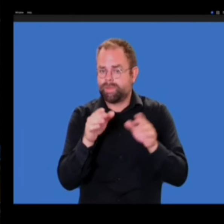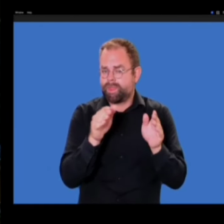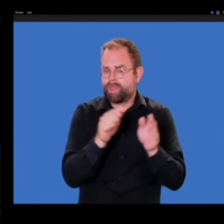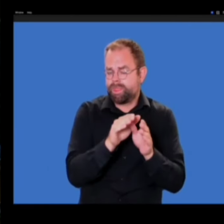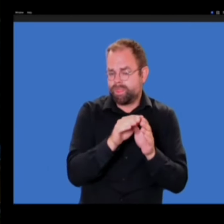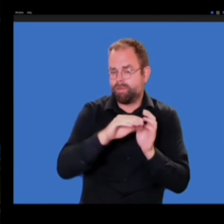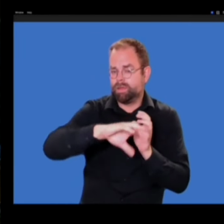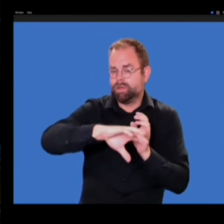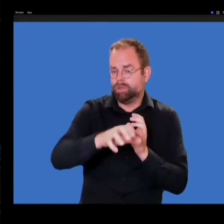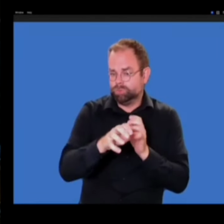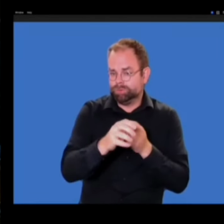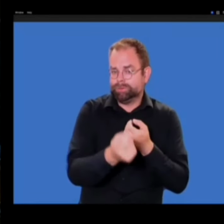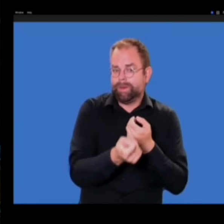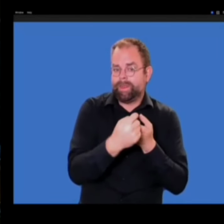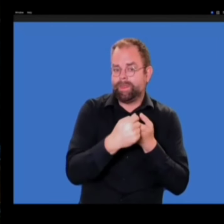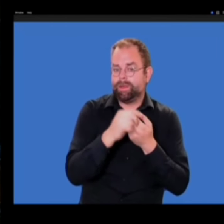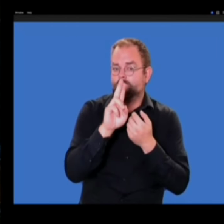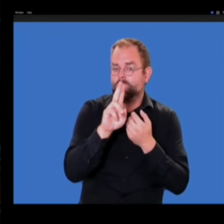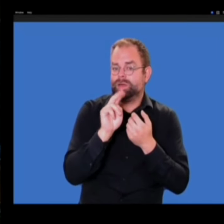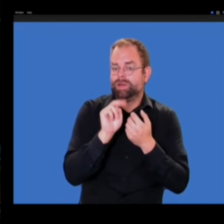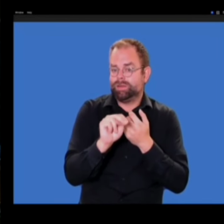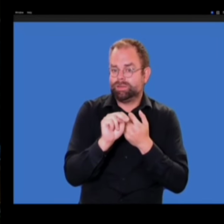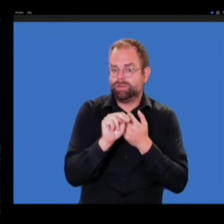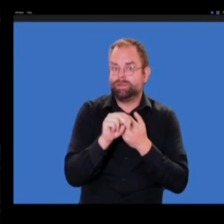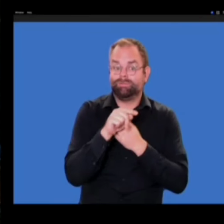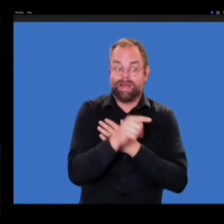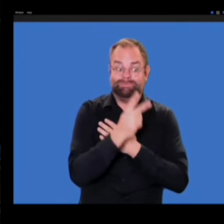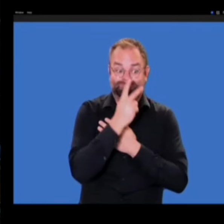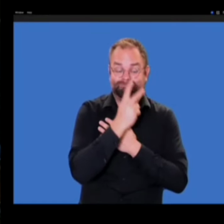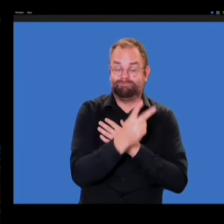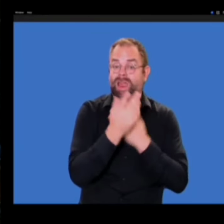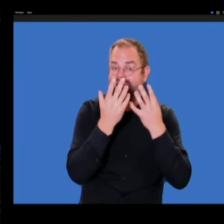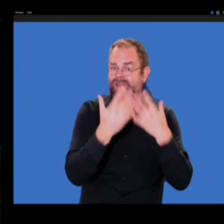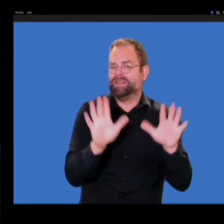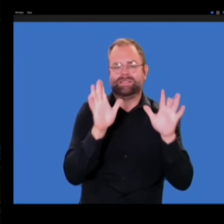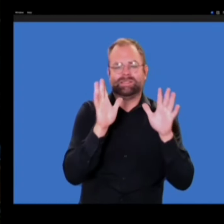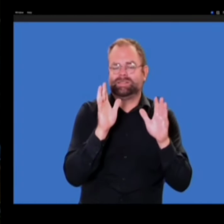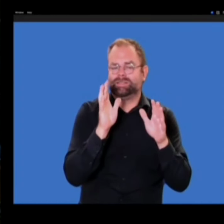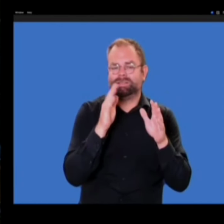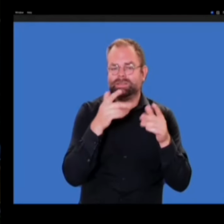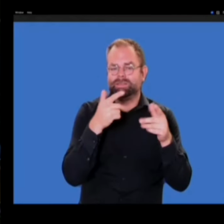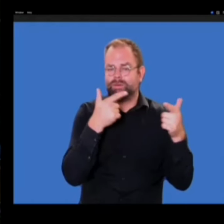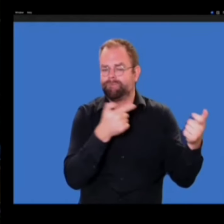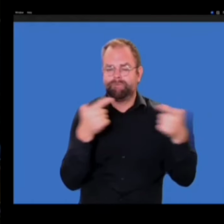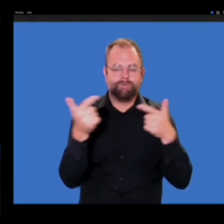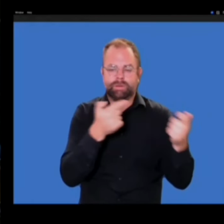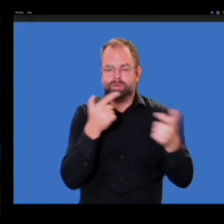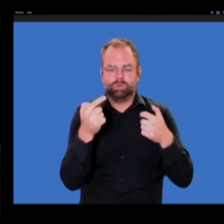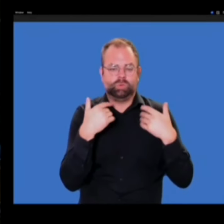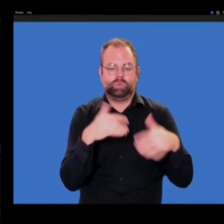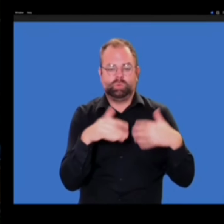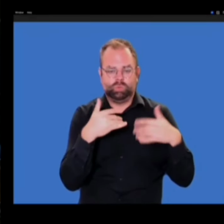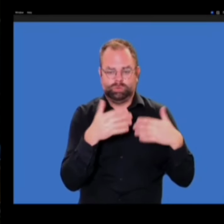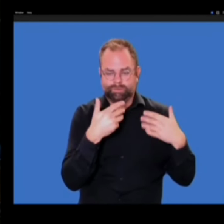know the transformative power of peace building, reconciliation, and cooperation.